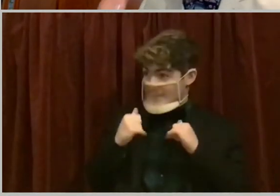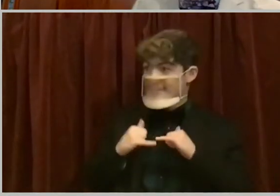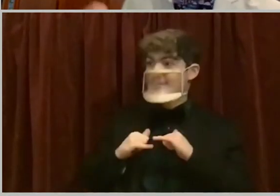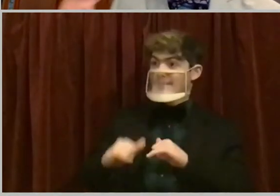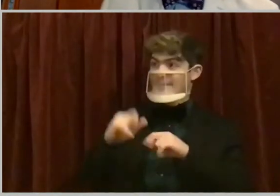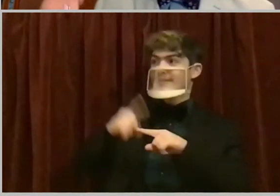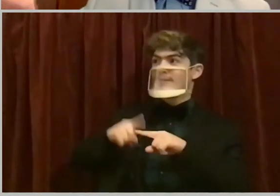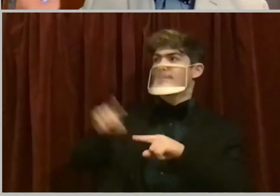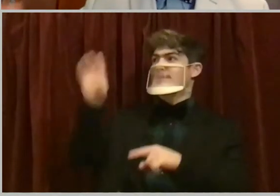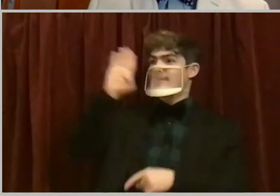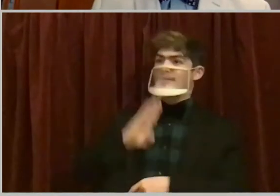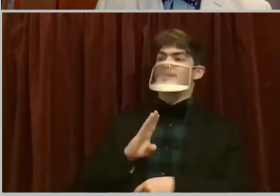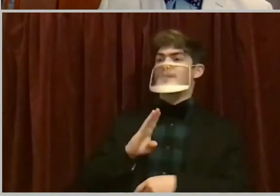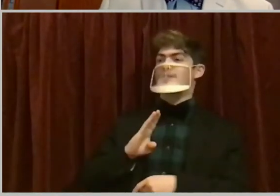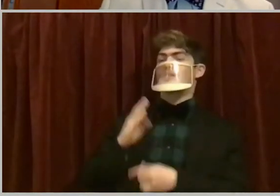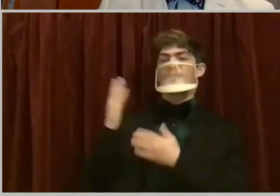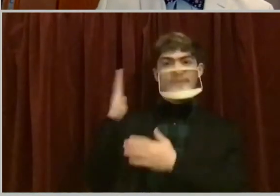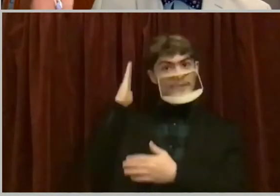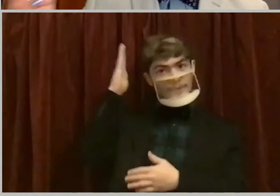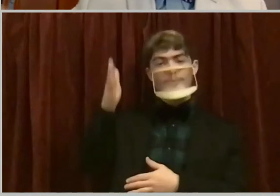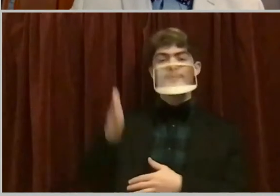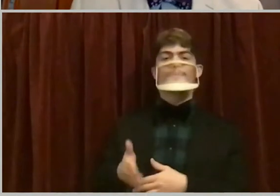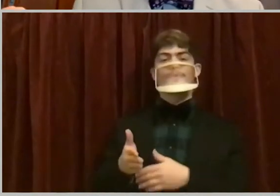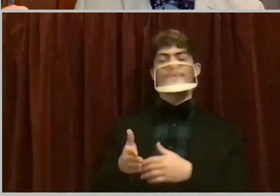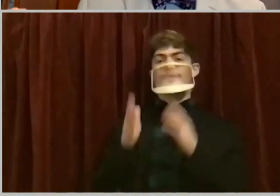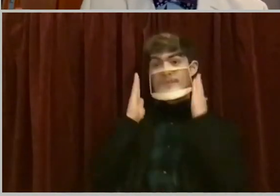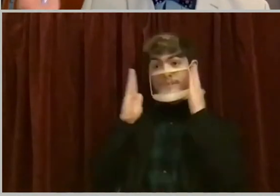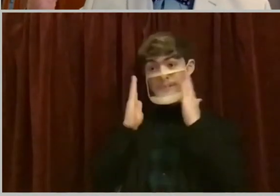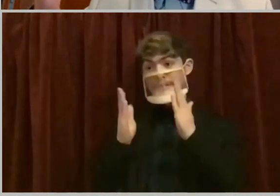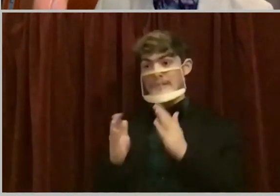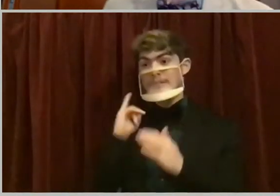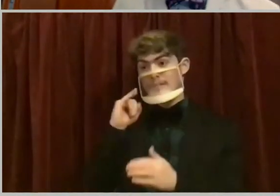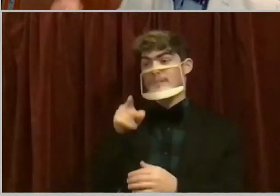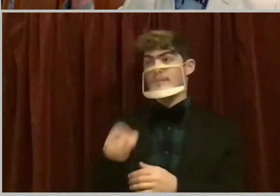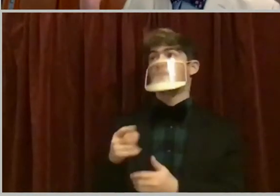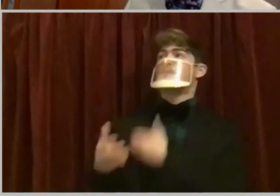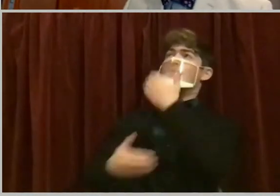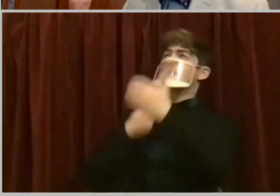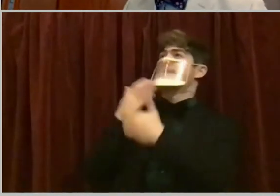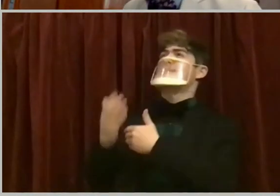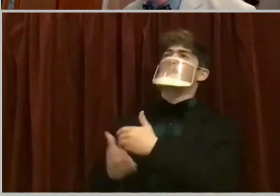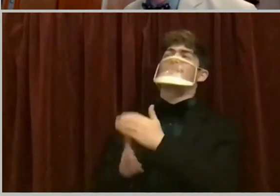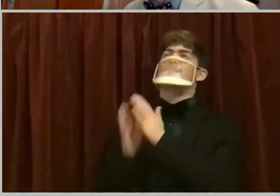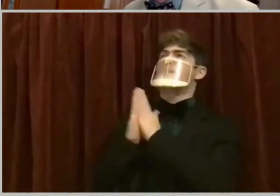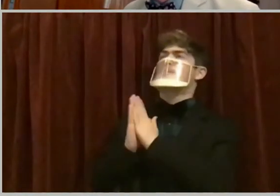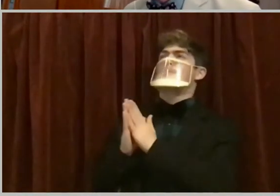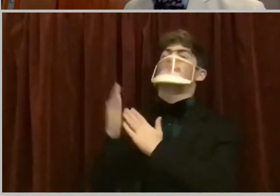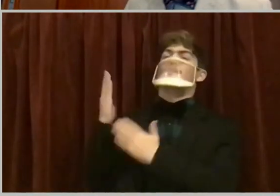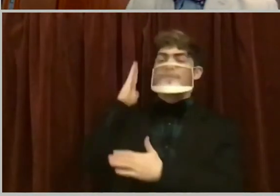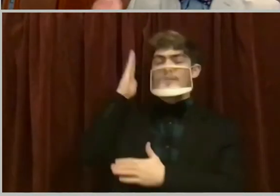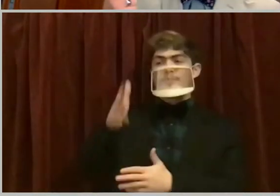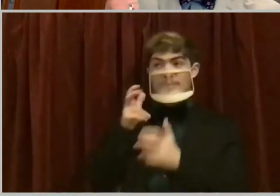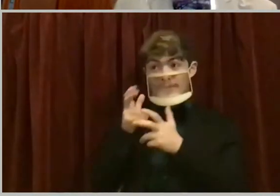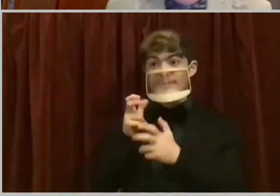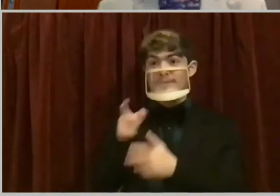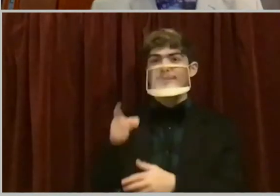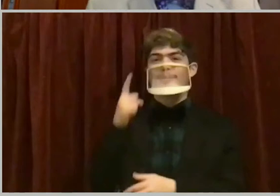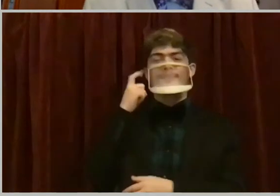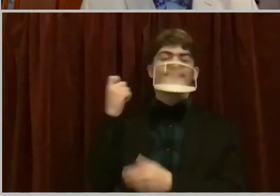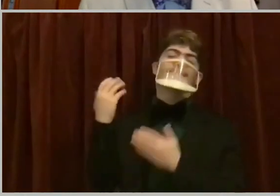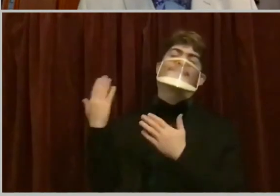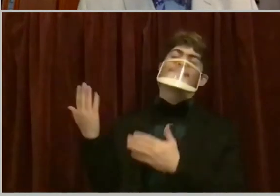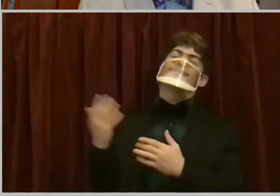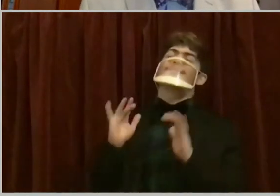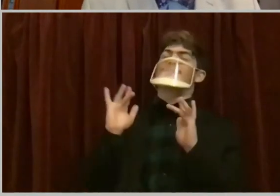will turn his face to you when you cry out to him, because that's who he is. He's a